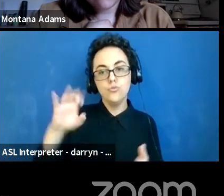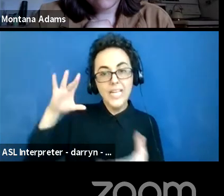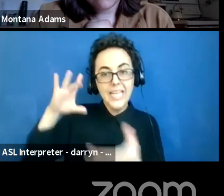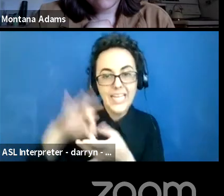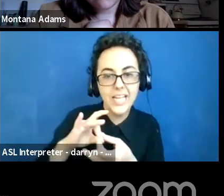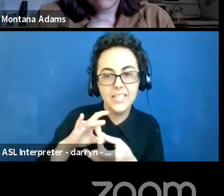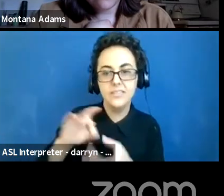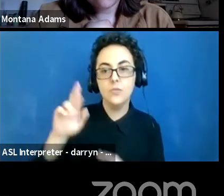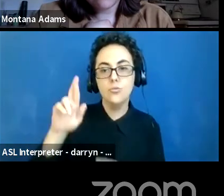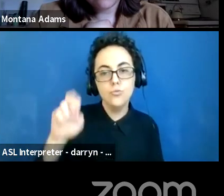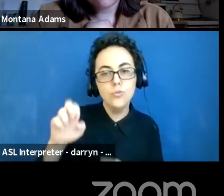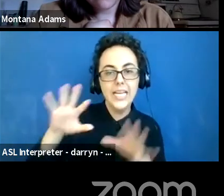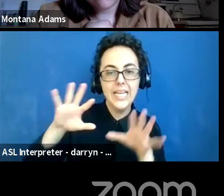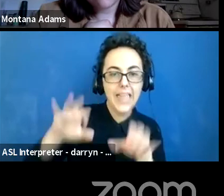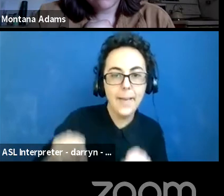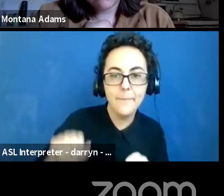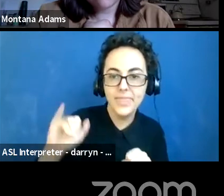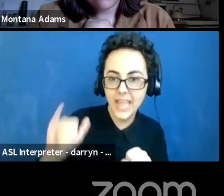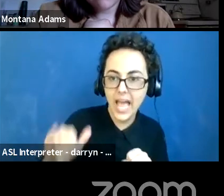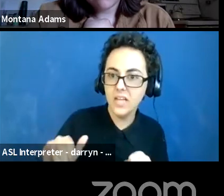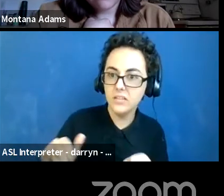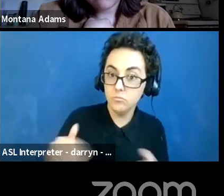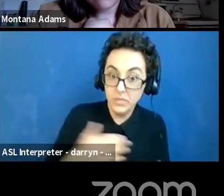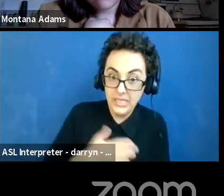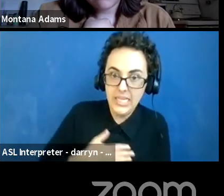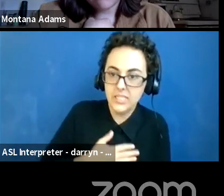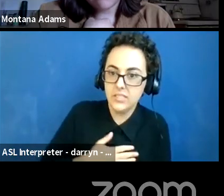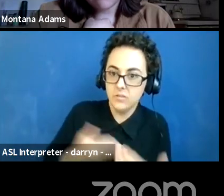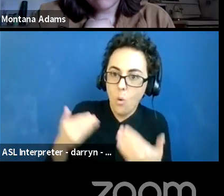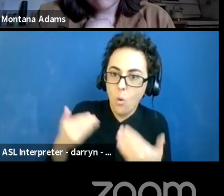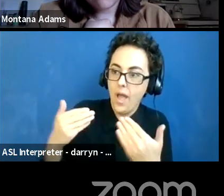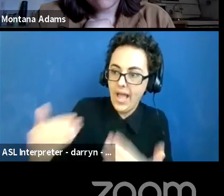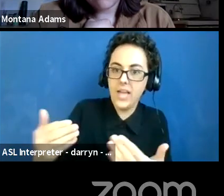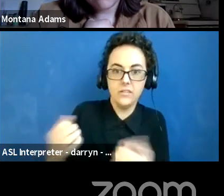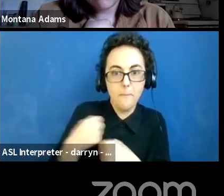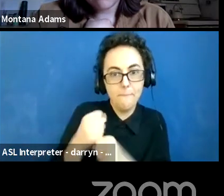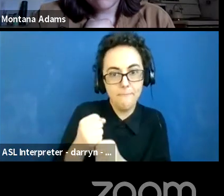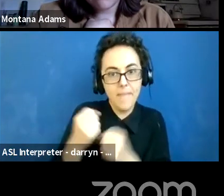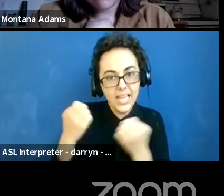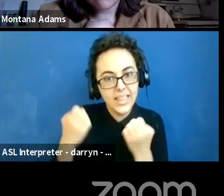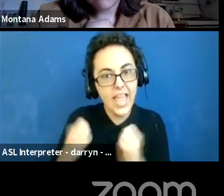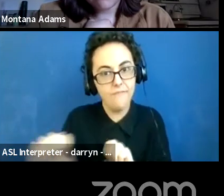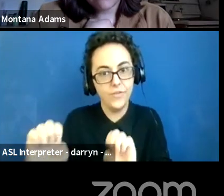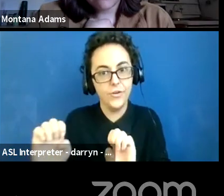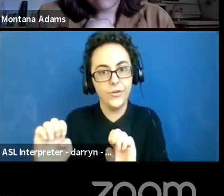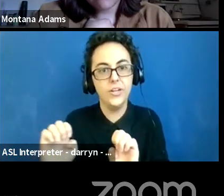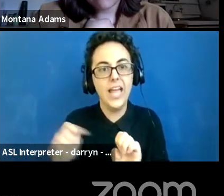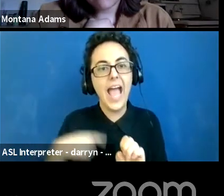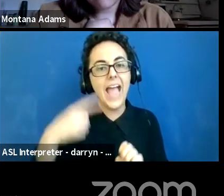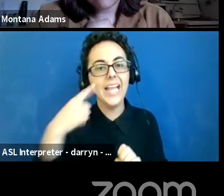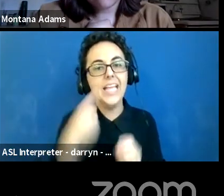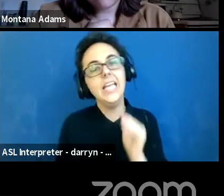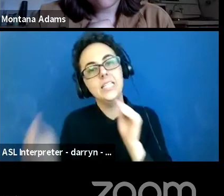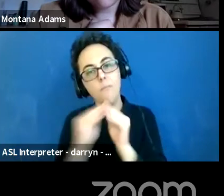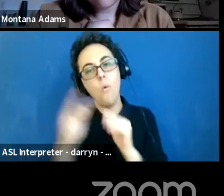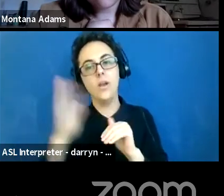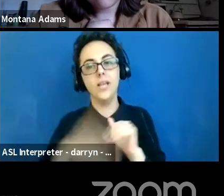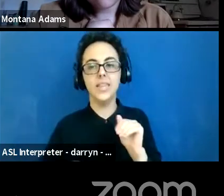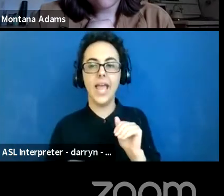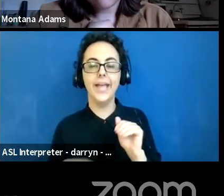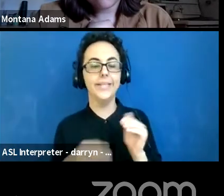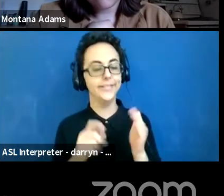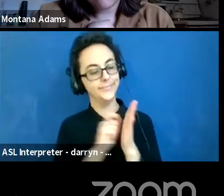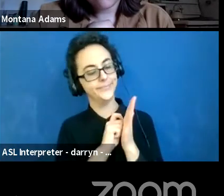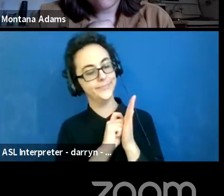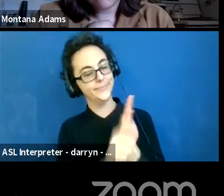that. I think being Indigenous is more than just like what's said on your birth certificate or what's said.